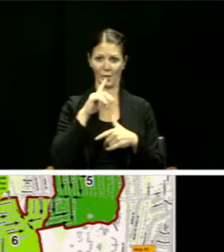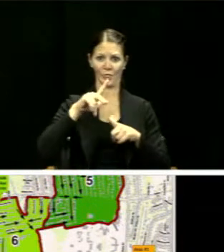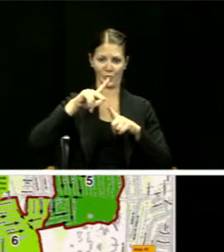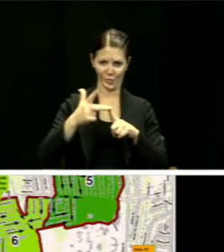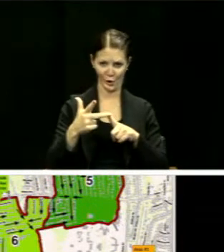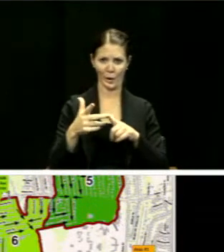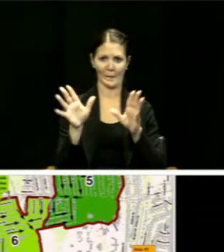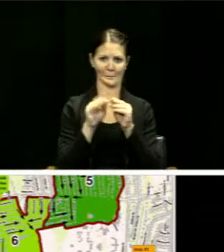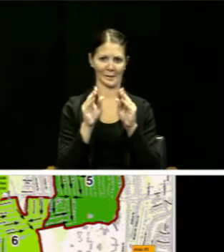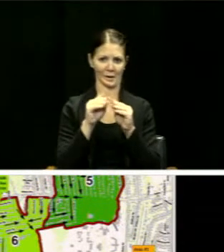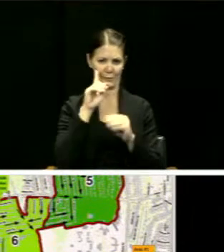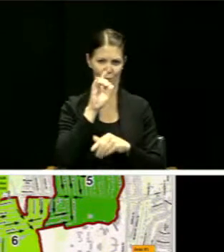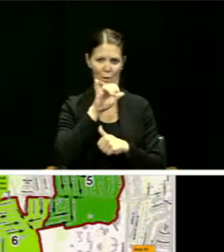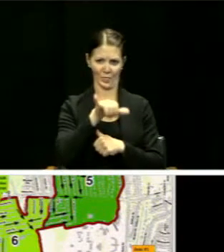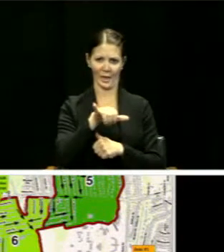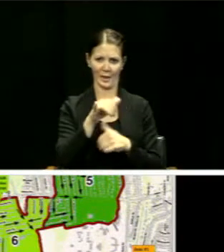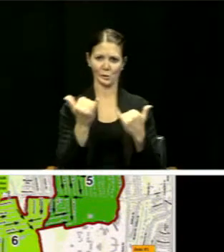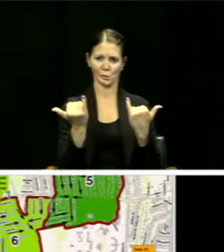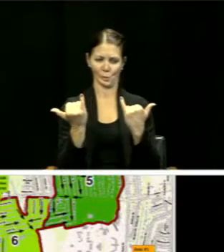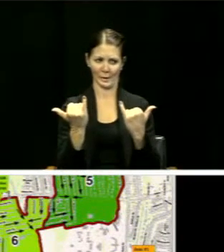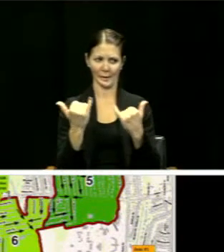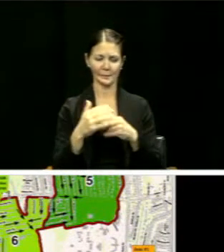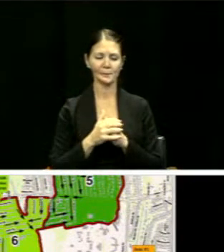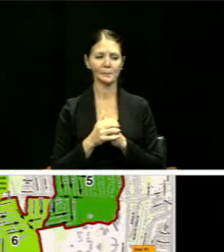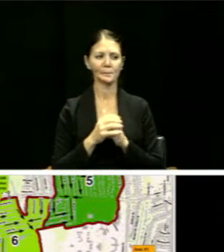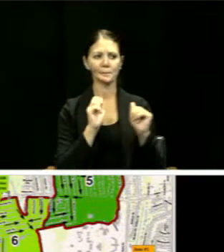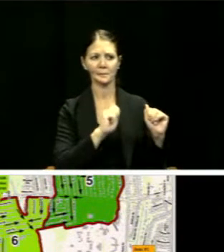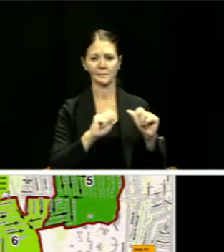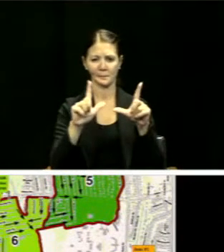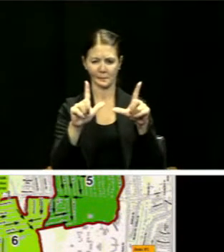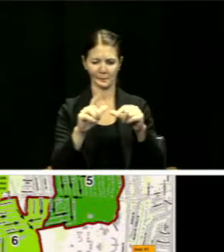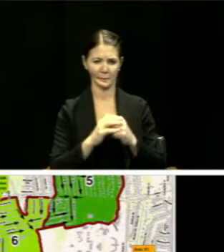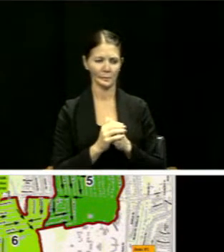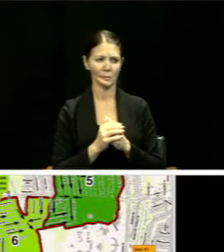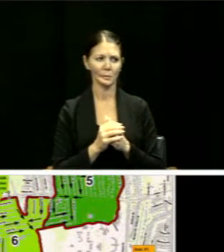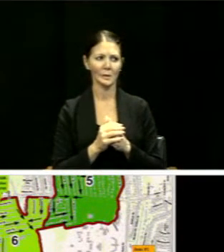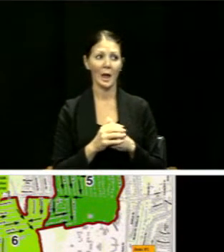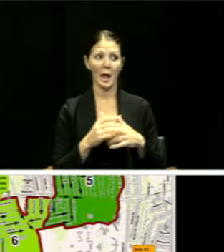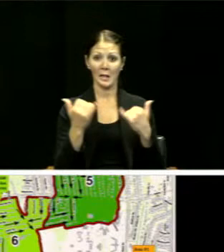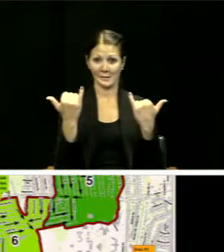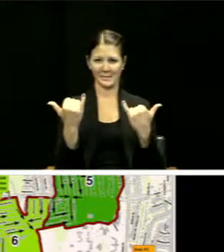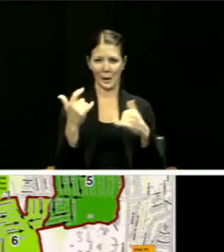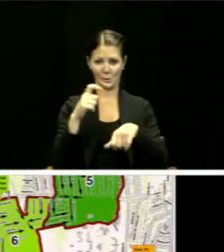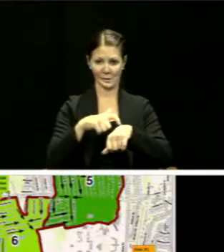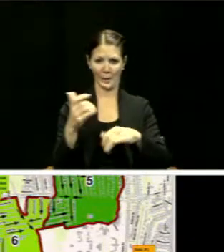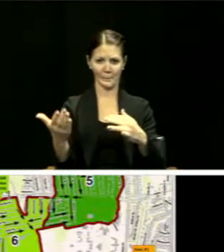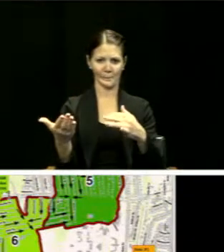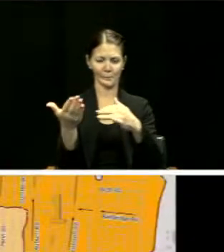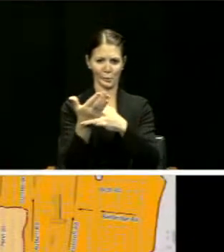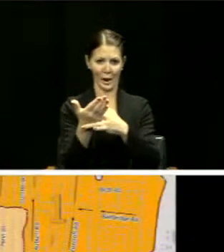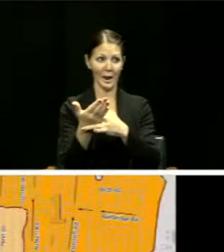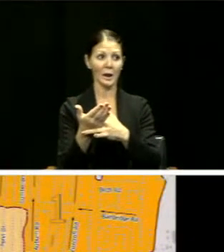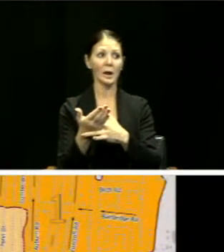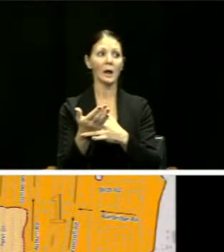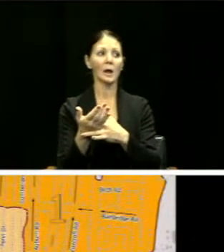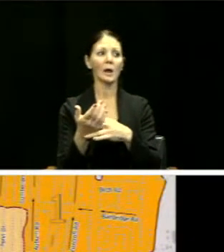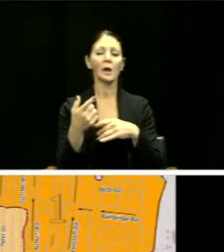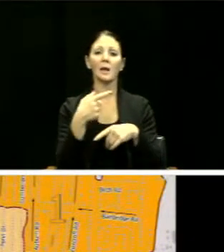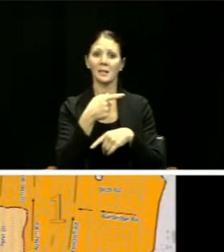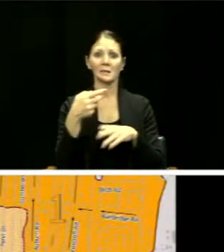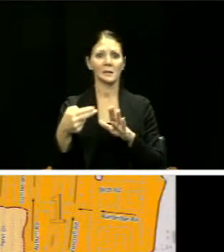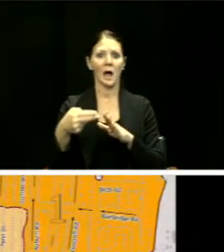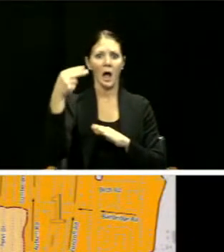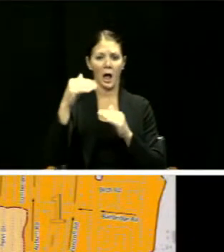whole tonight. Next slide. Or actually, I think this is the point that we are going to take a break. So at this point, this was a